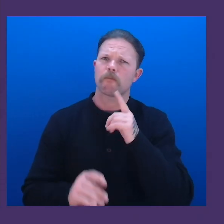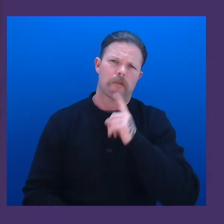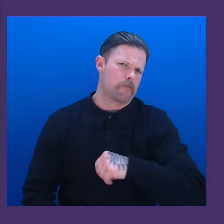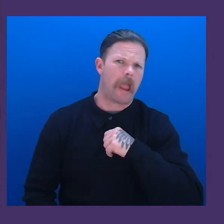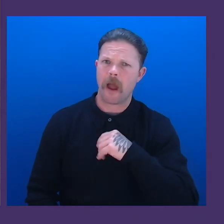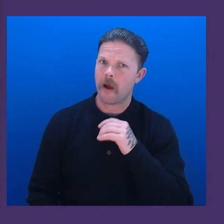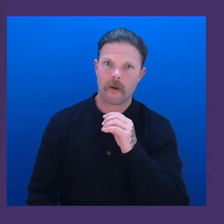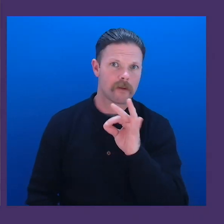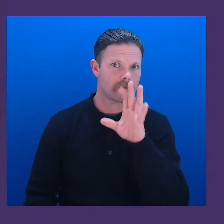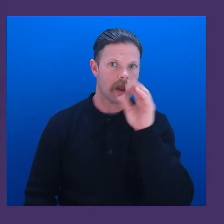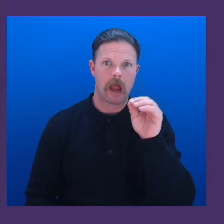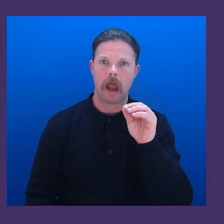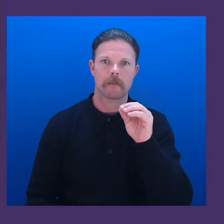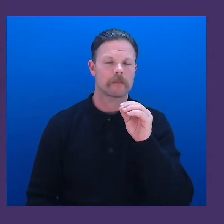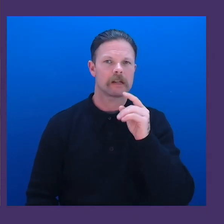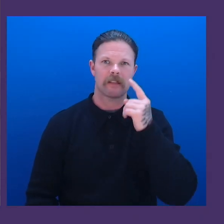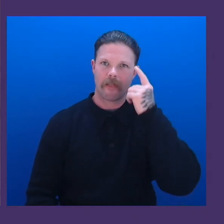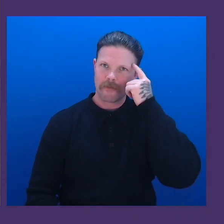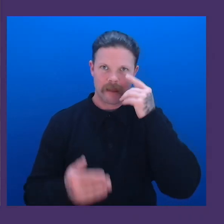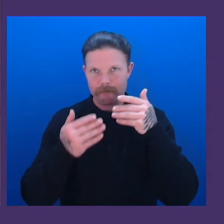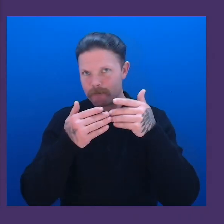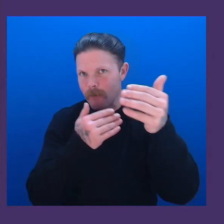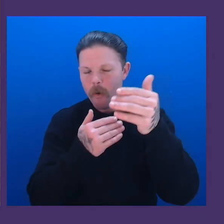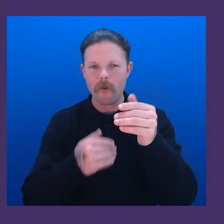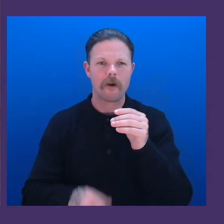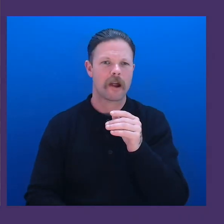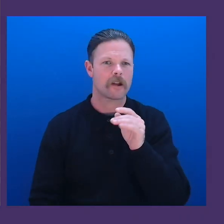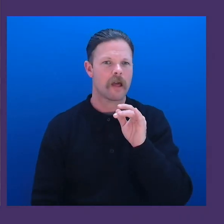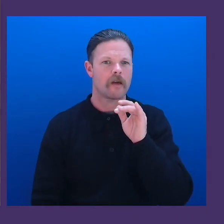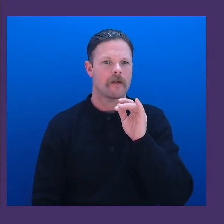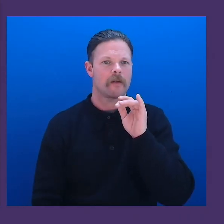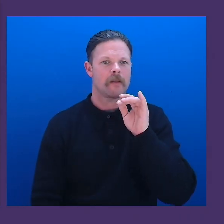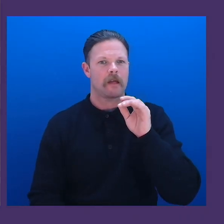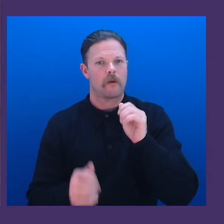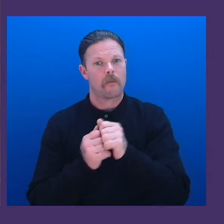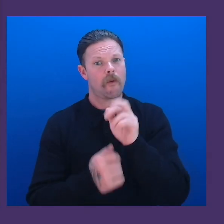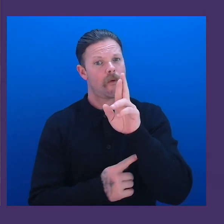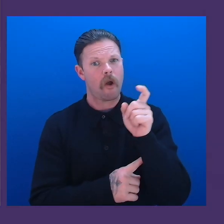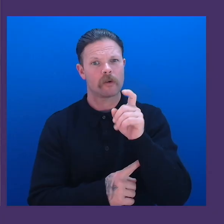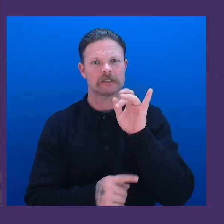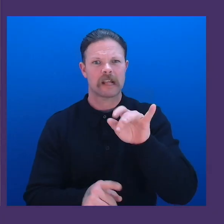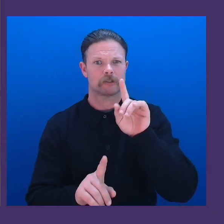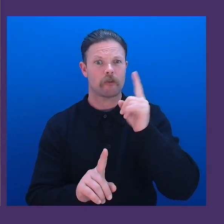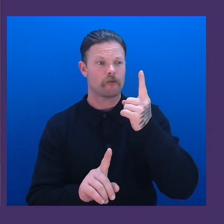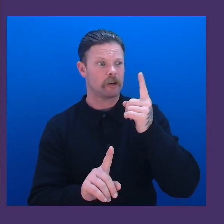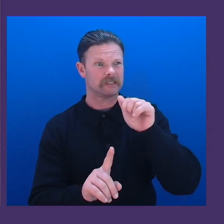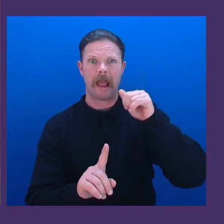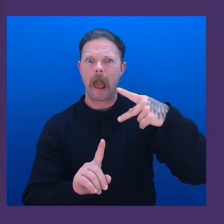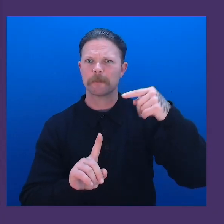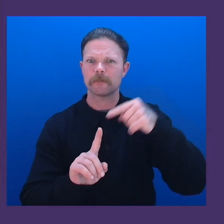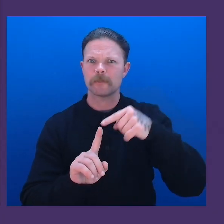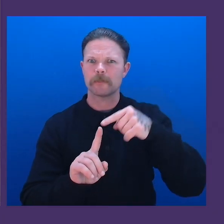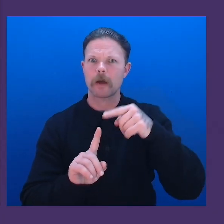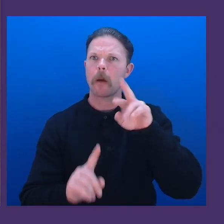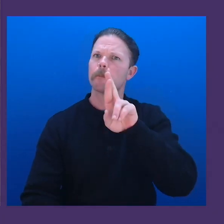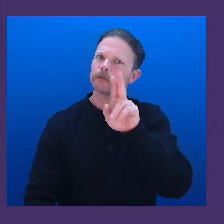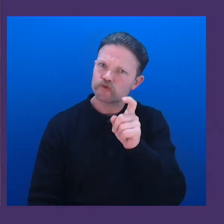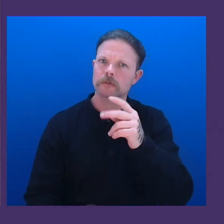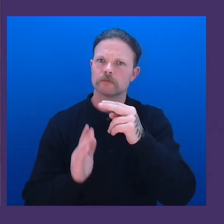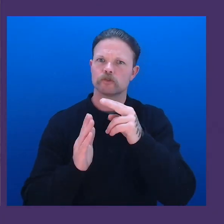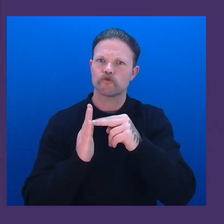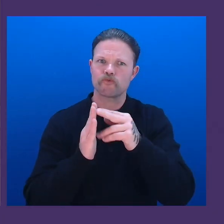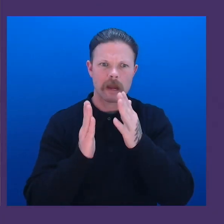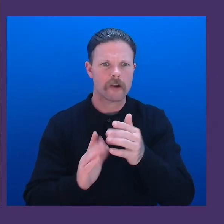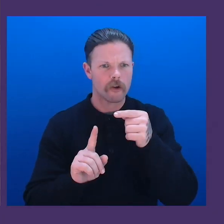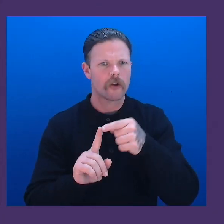was Spoken RX, which was the first in-app prescription reader developed by a national pharmacy